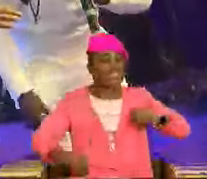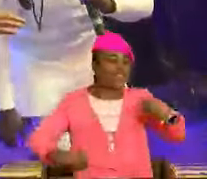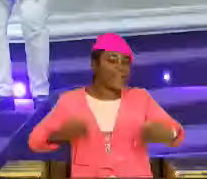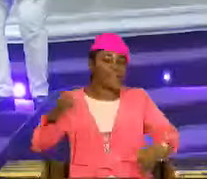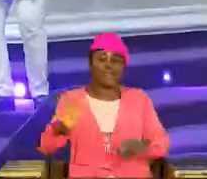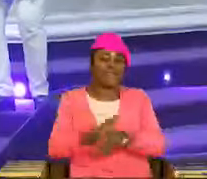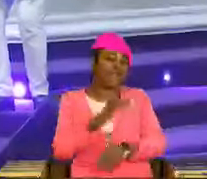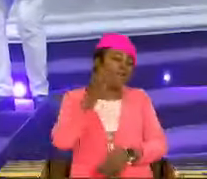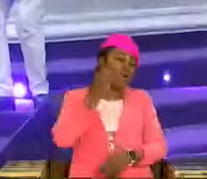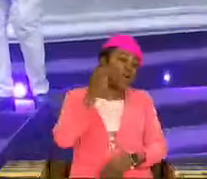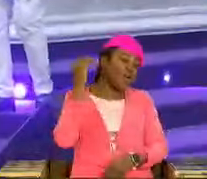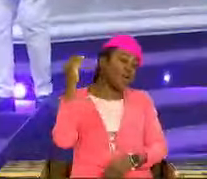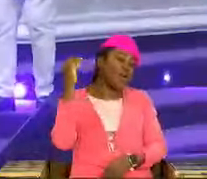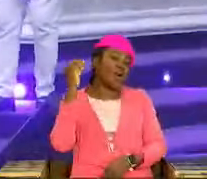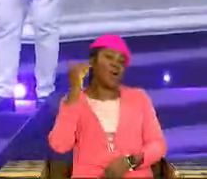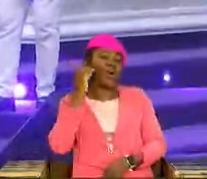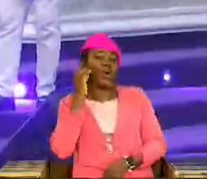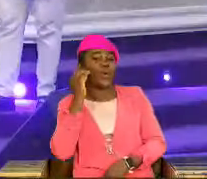Hallelujah